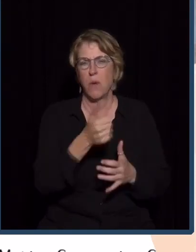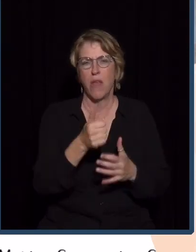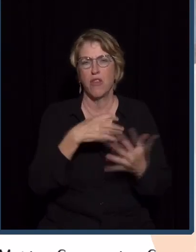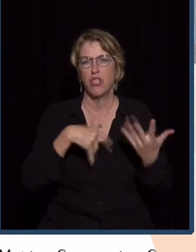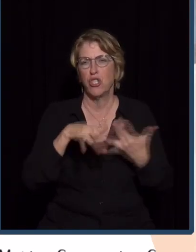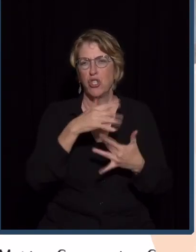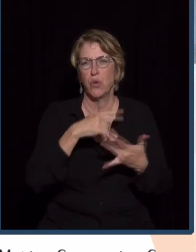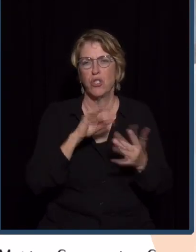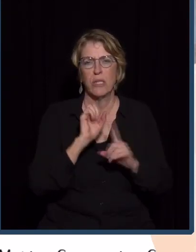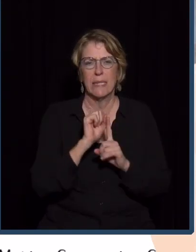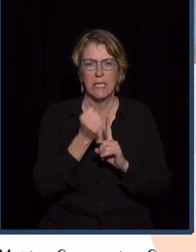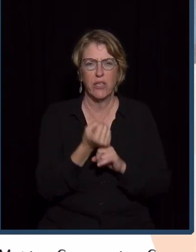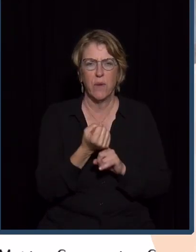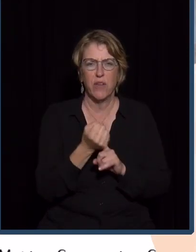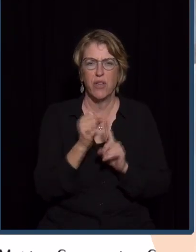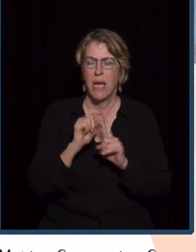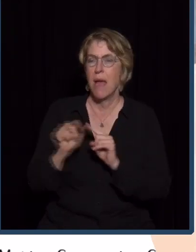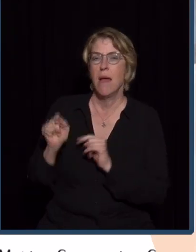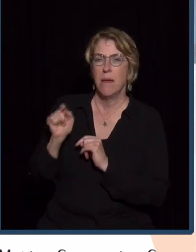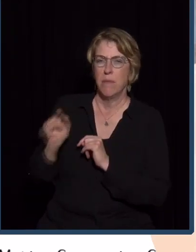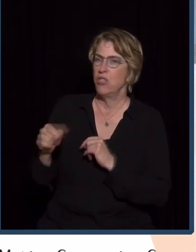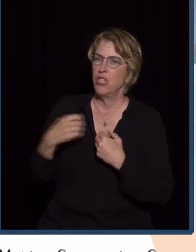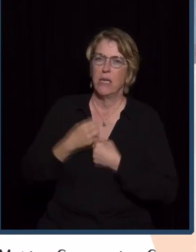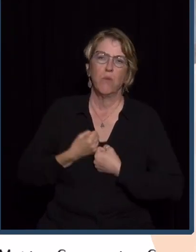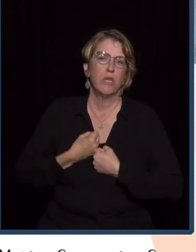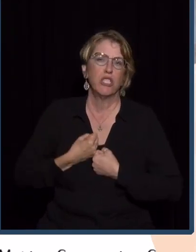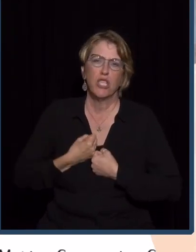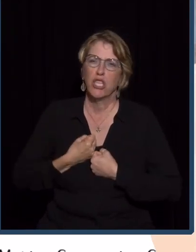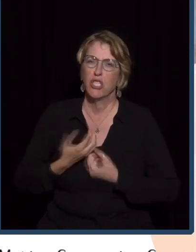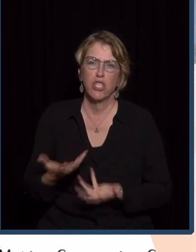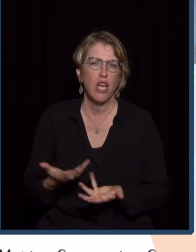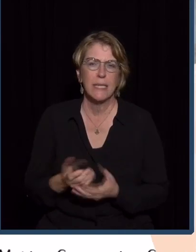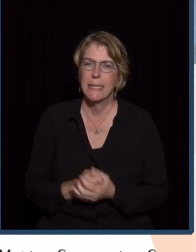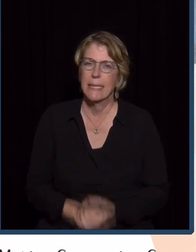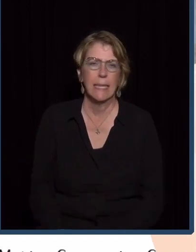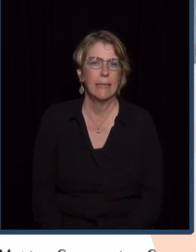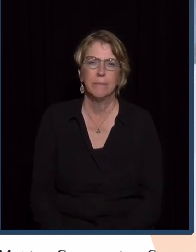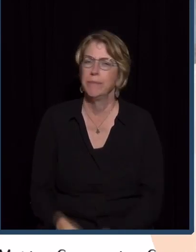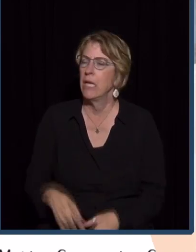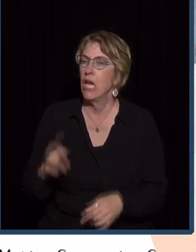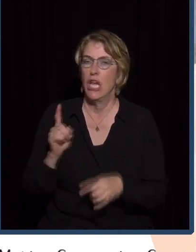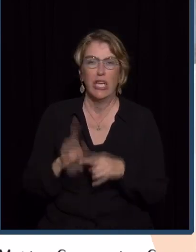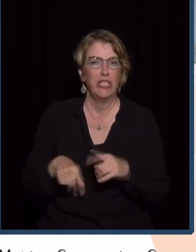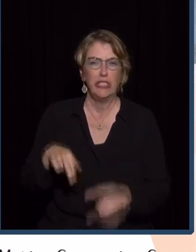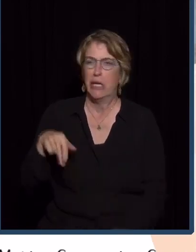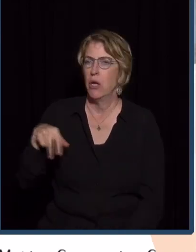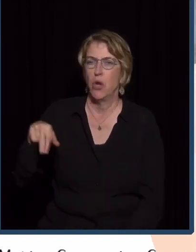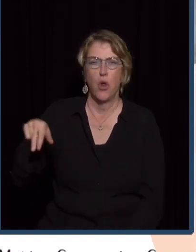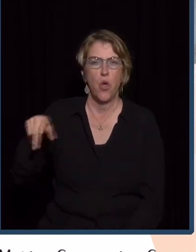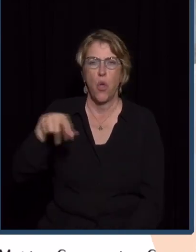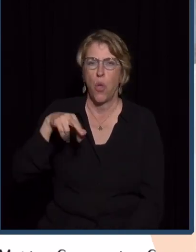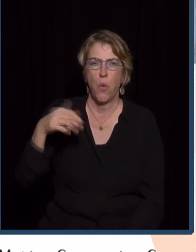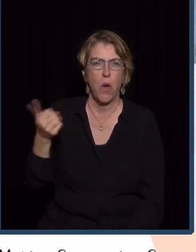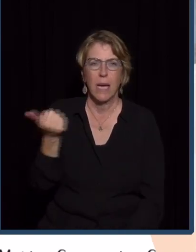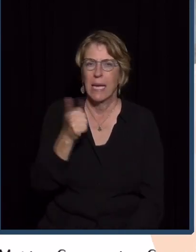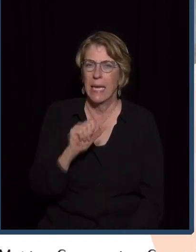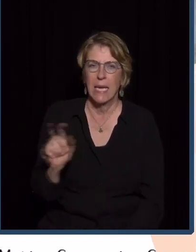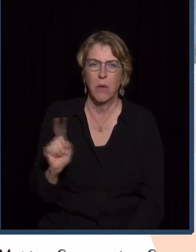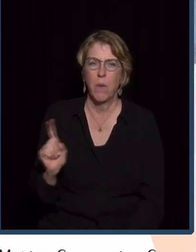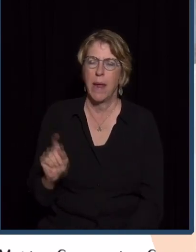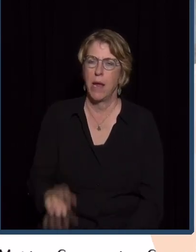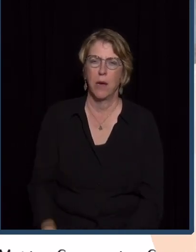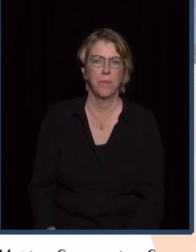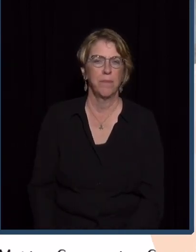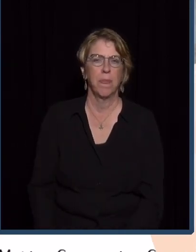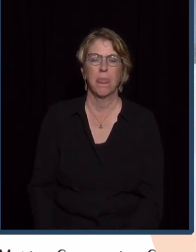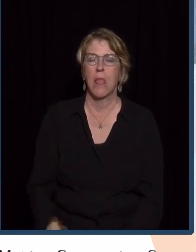with Cheyenne was she was exhausted to the point where she couldn't walk pretty much anywhere. Ultimately, her heart was in